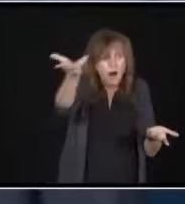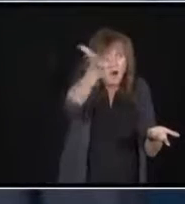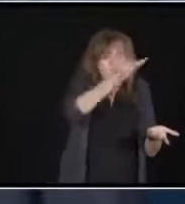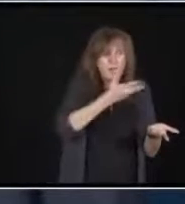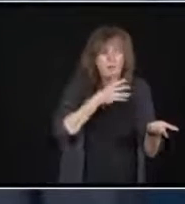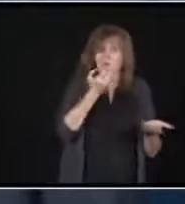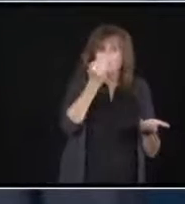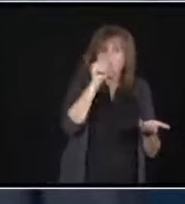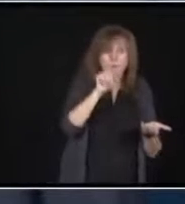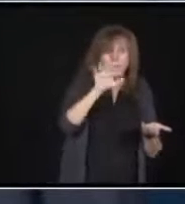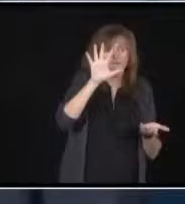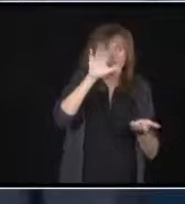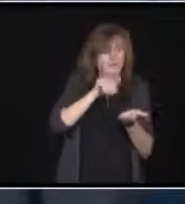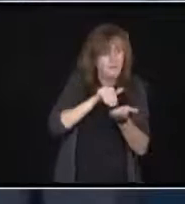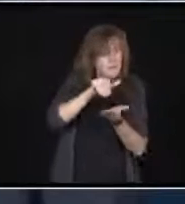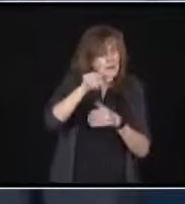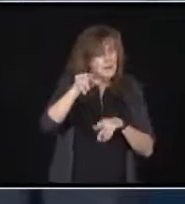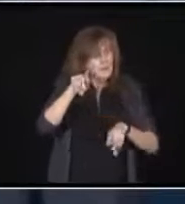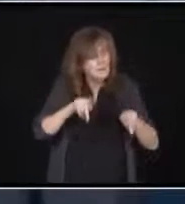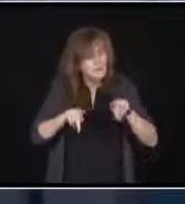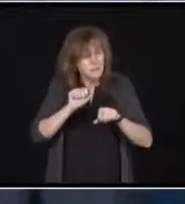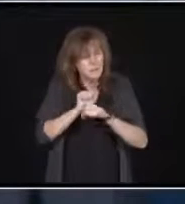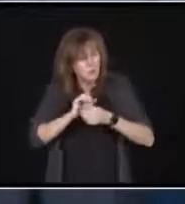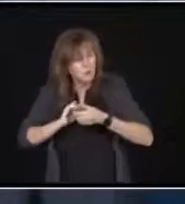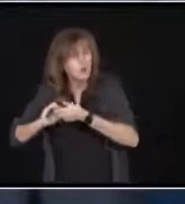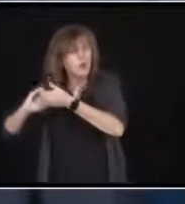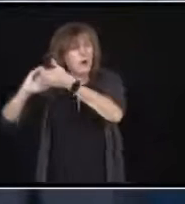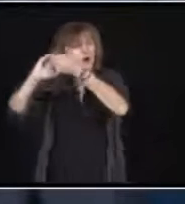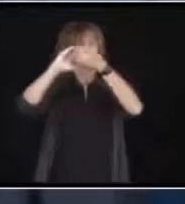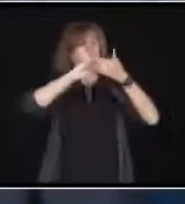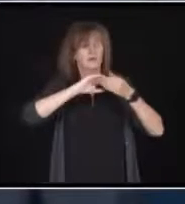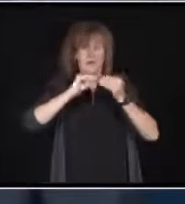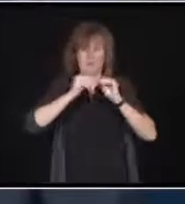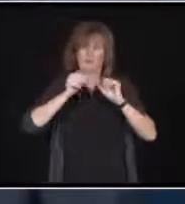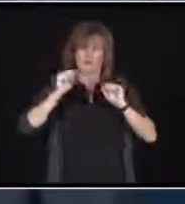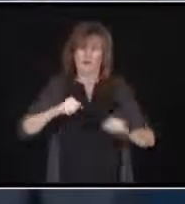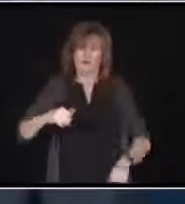please help with this, and we'll be able to lower those numbers and